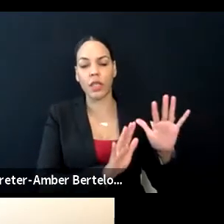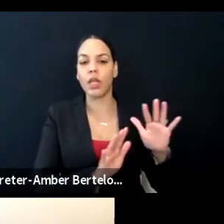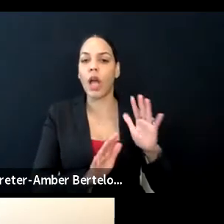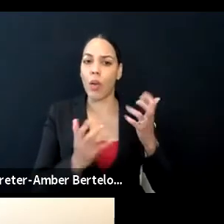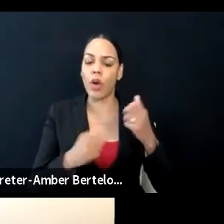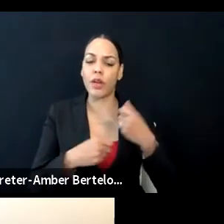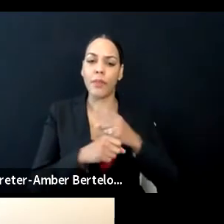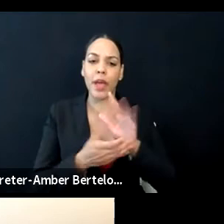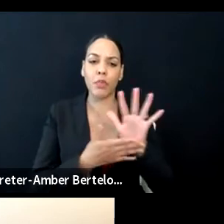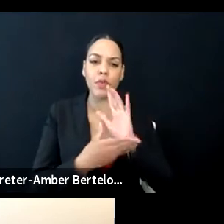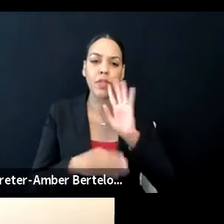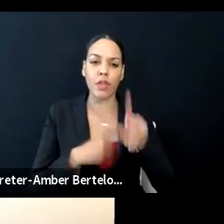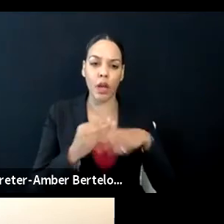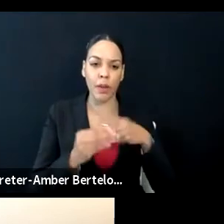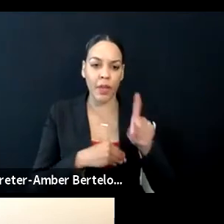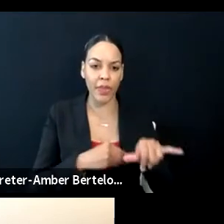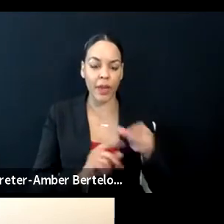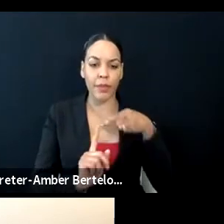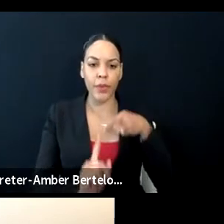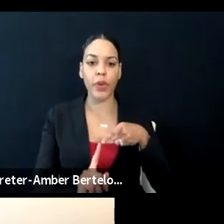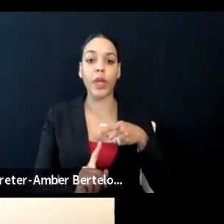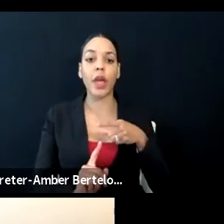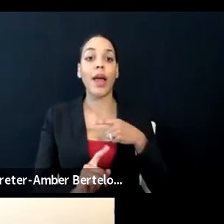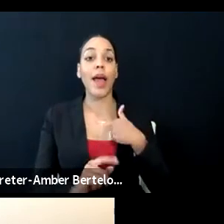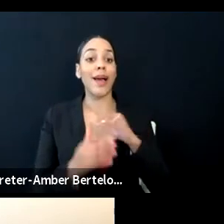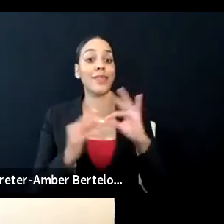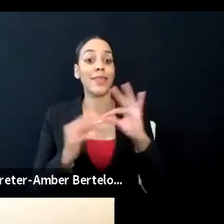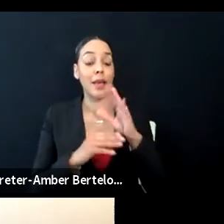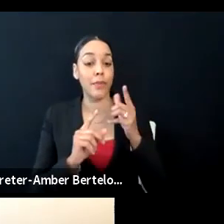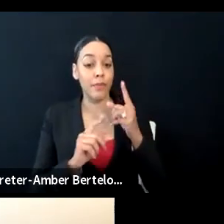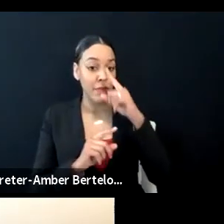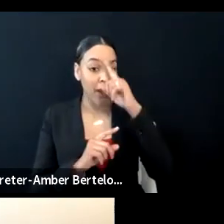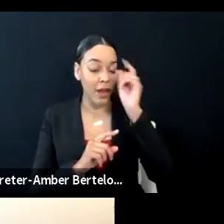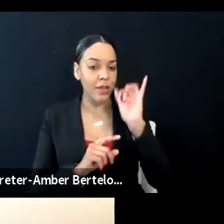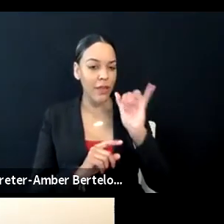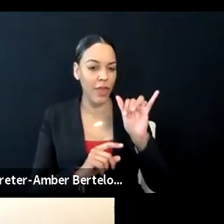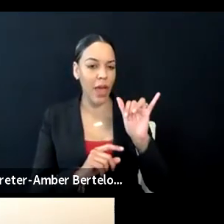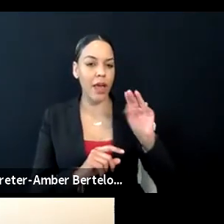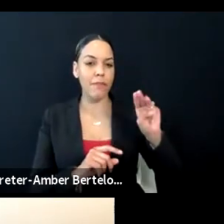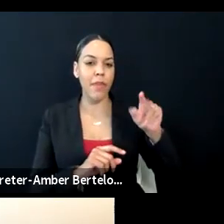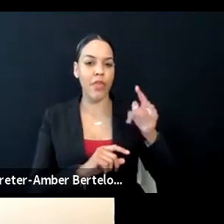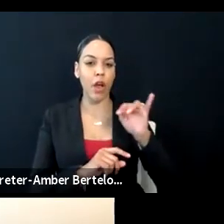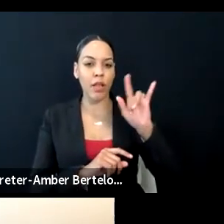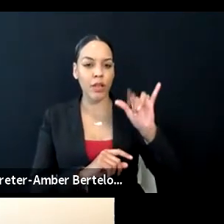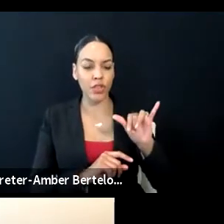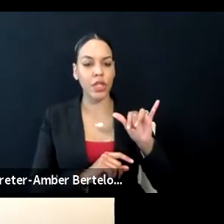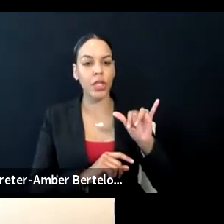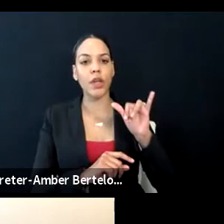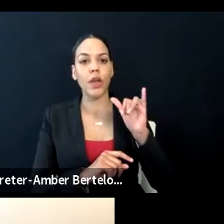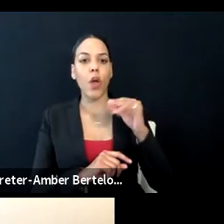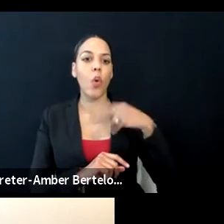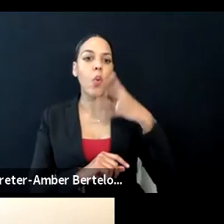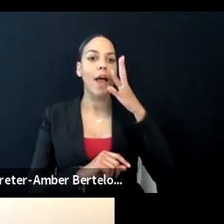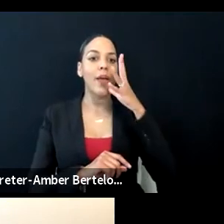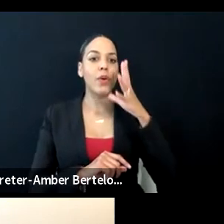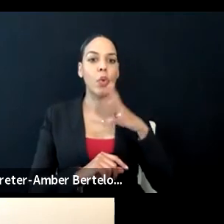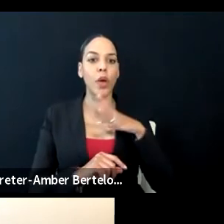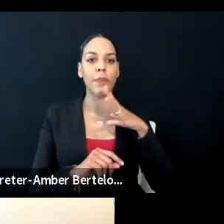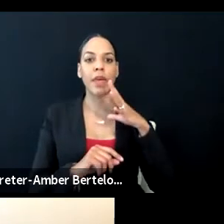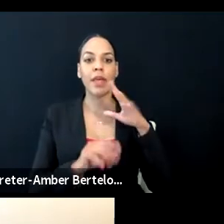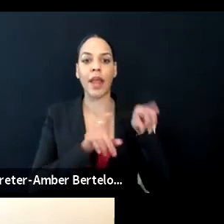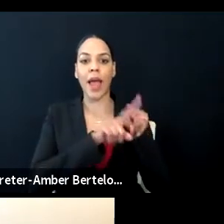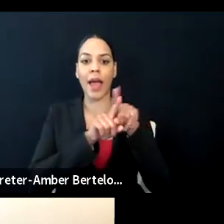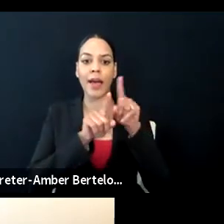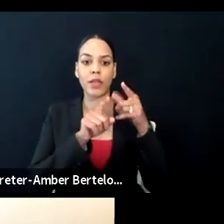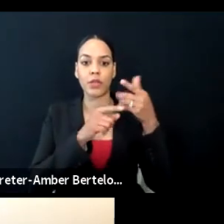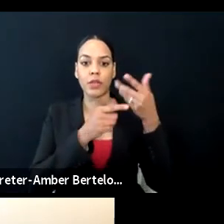that. But I said that because of that mythology of the white woman as prize,